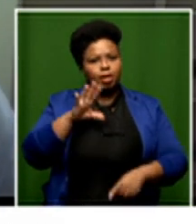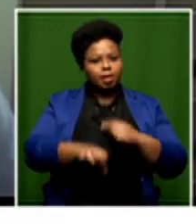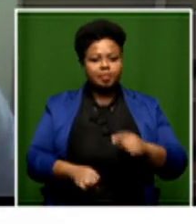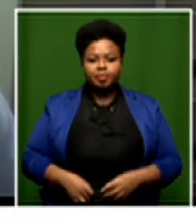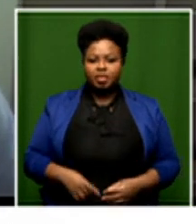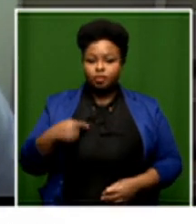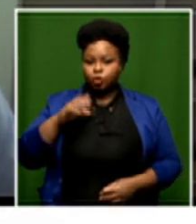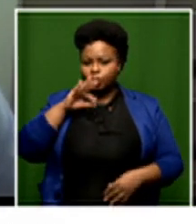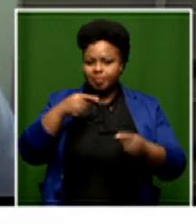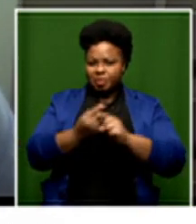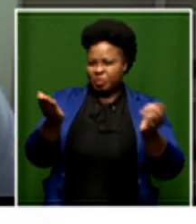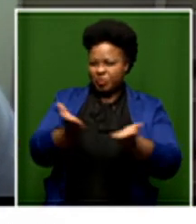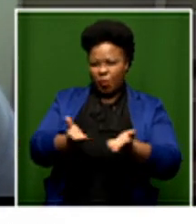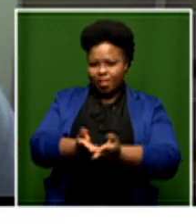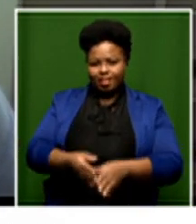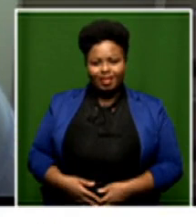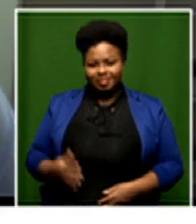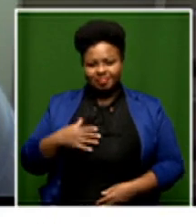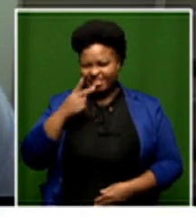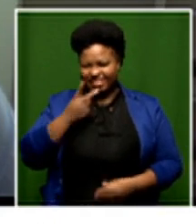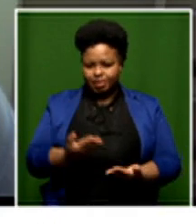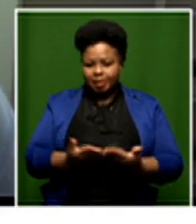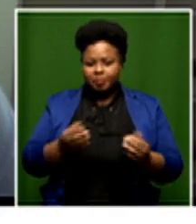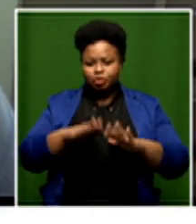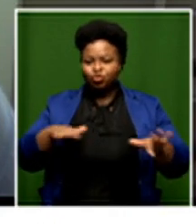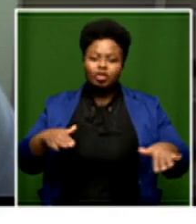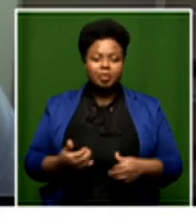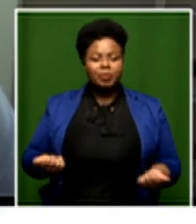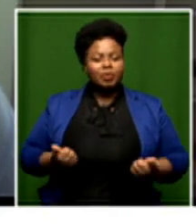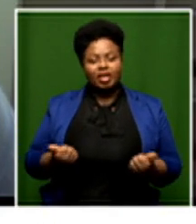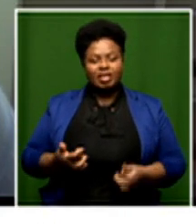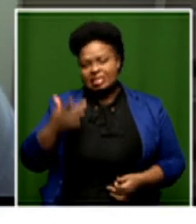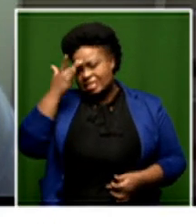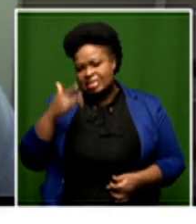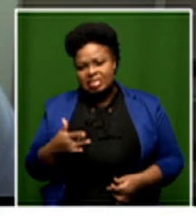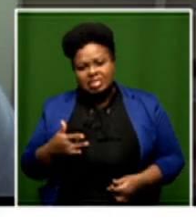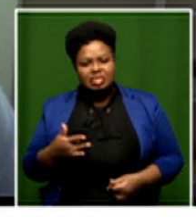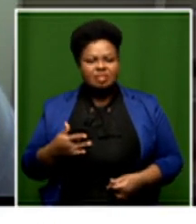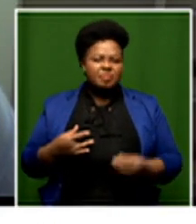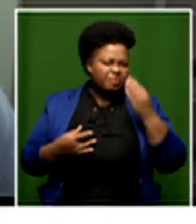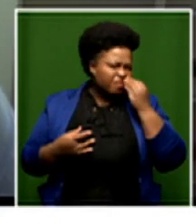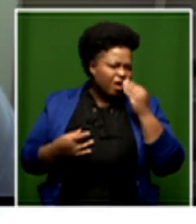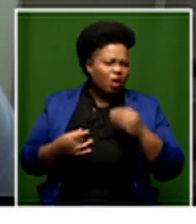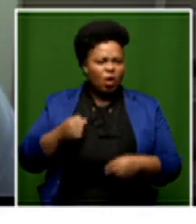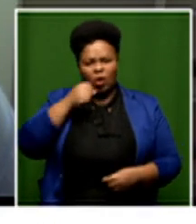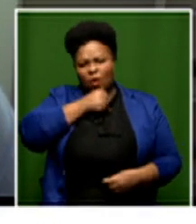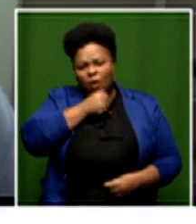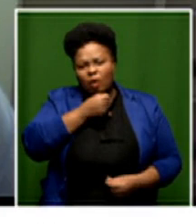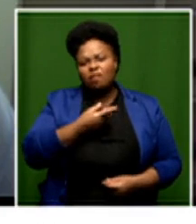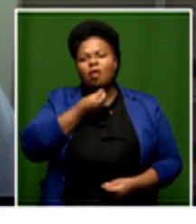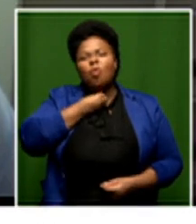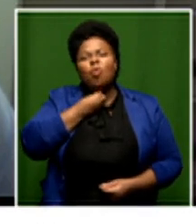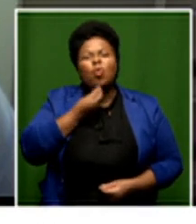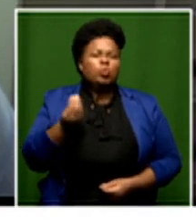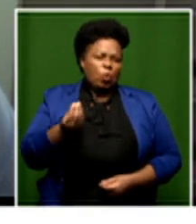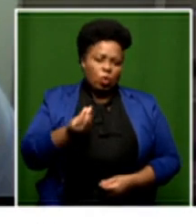particularly where you talk about schools, and I can already see some of the kids starting to get sick and get the sniffles and get the coughs and the sore throats, and it's